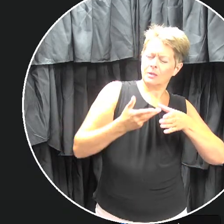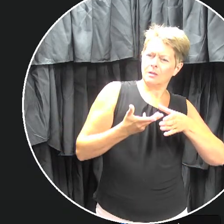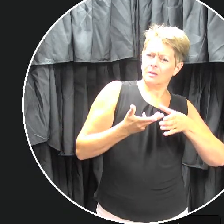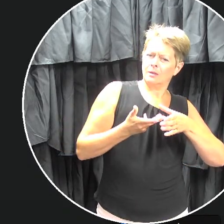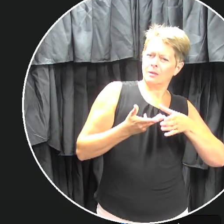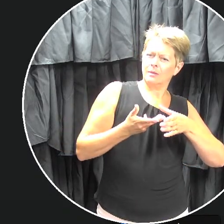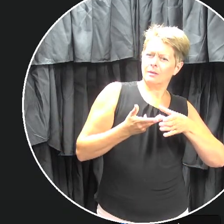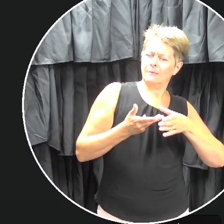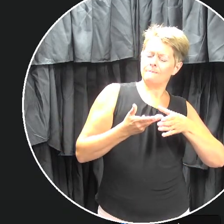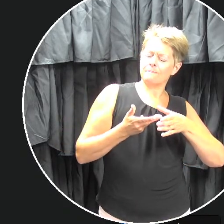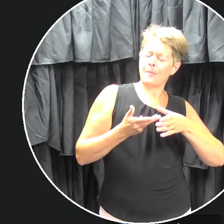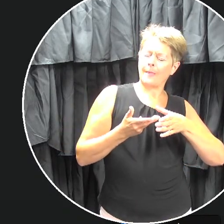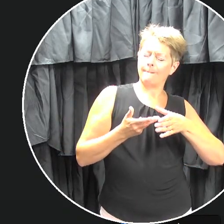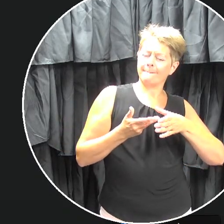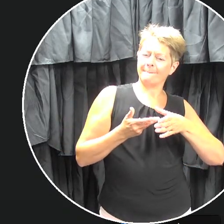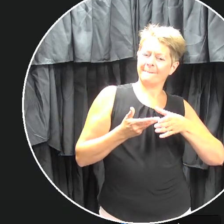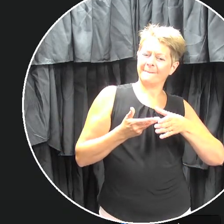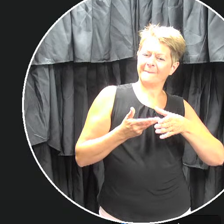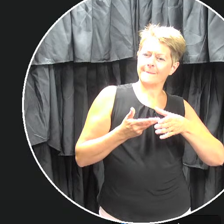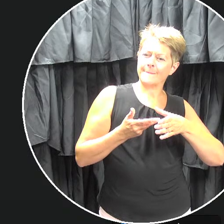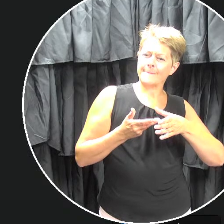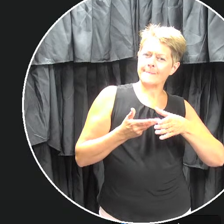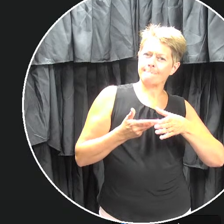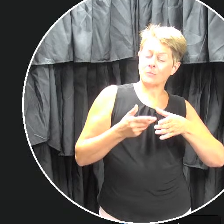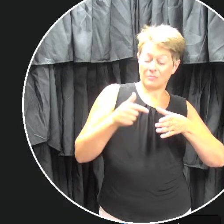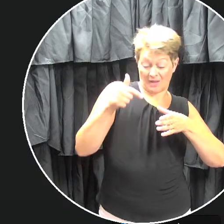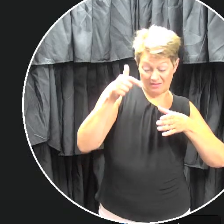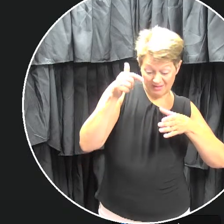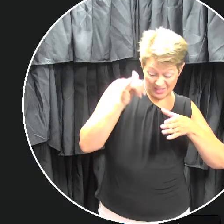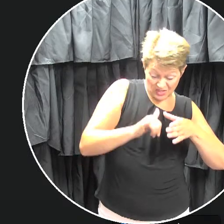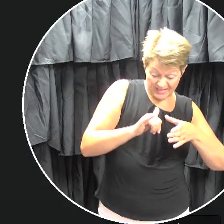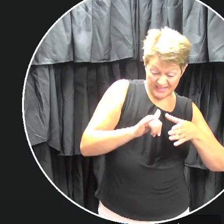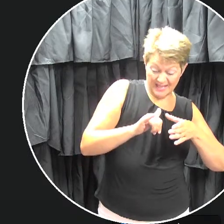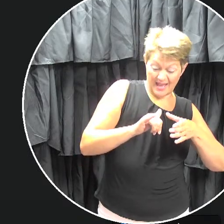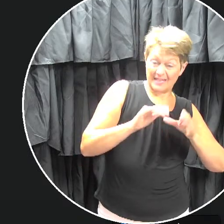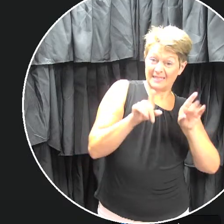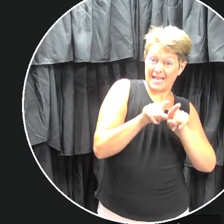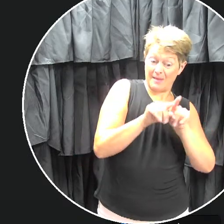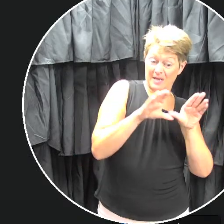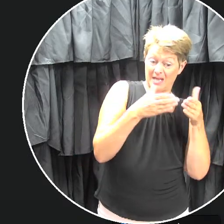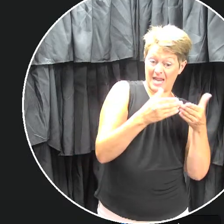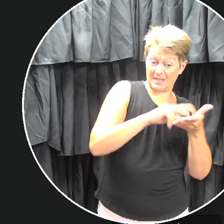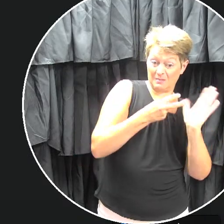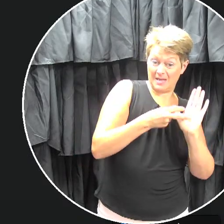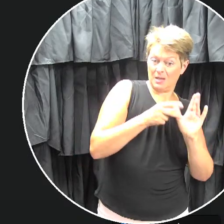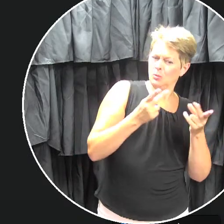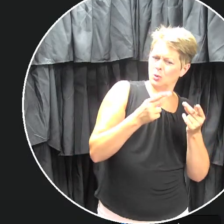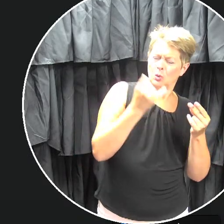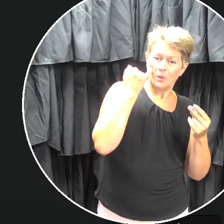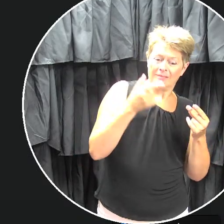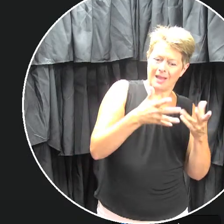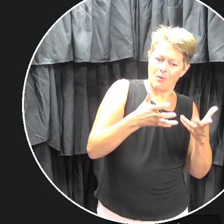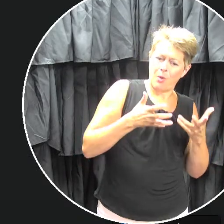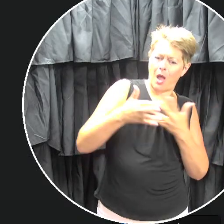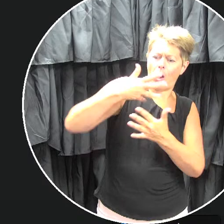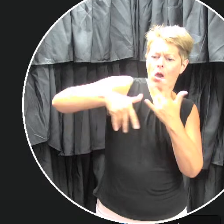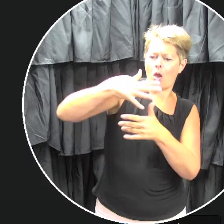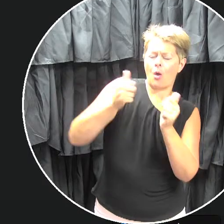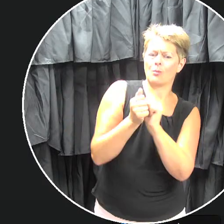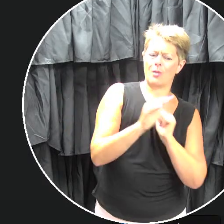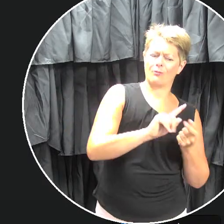students who may want to be around their friends, or I guess how will